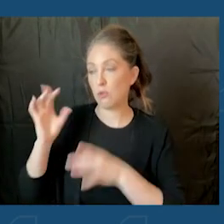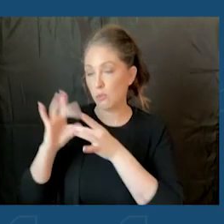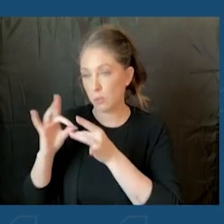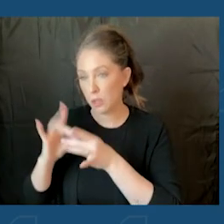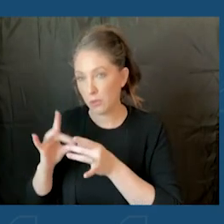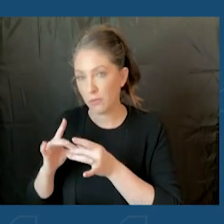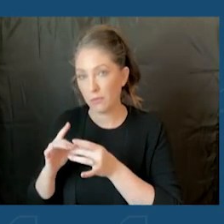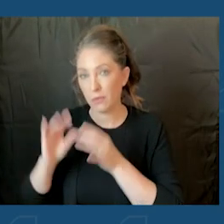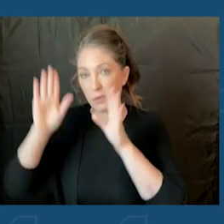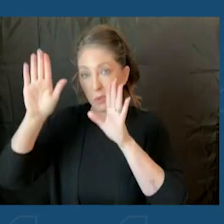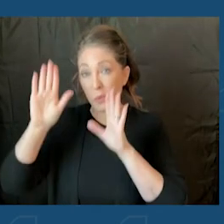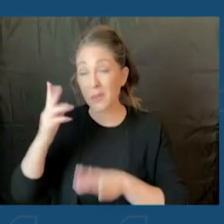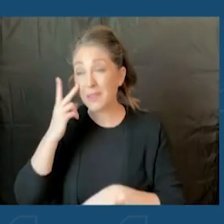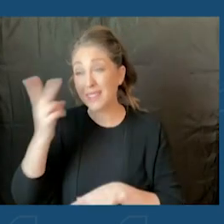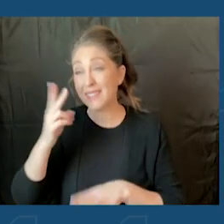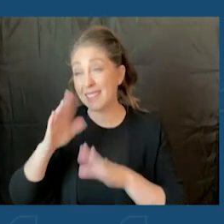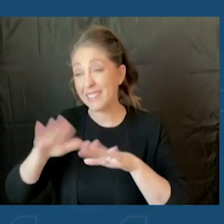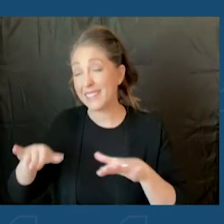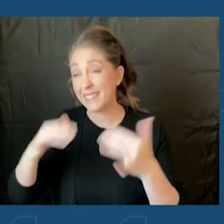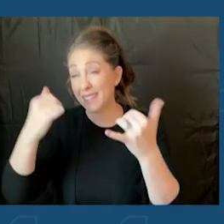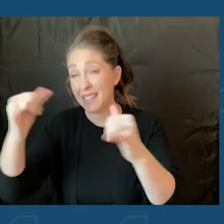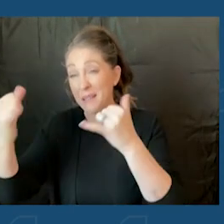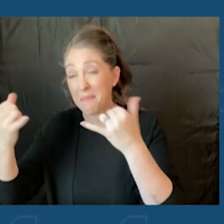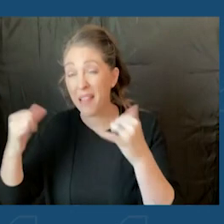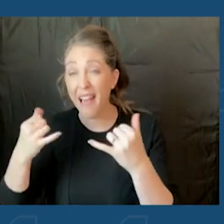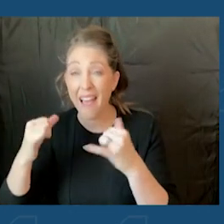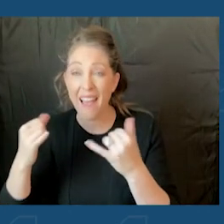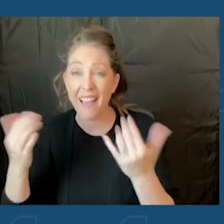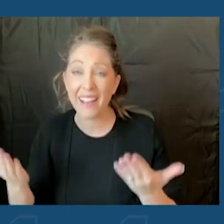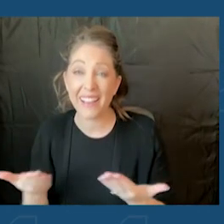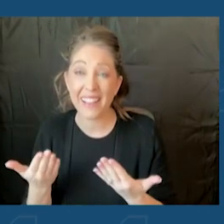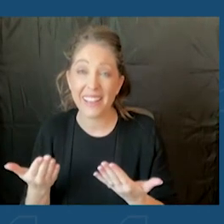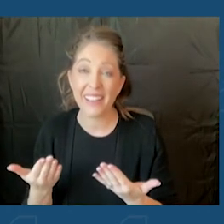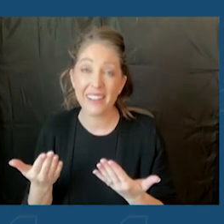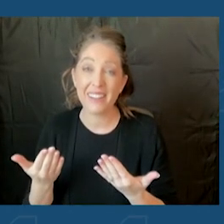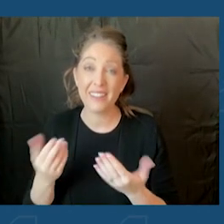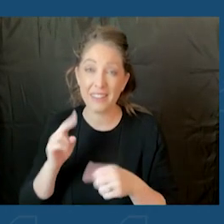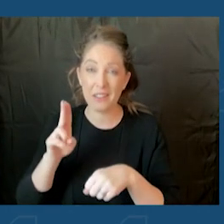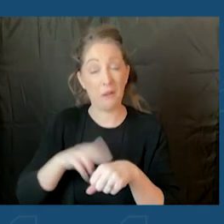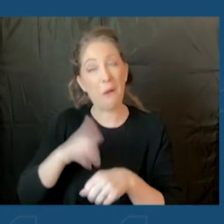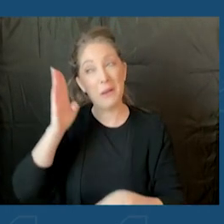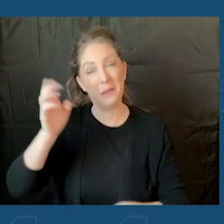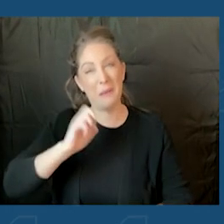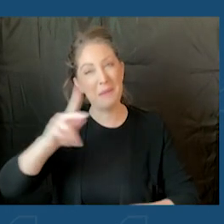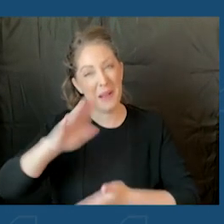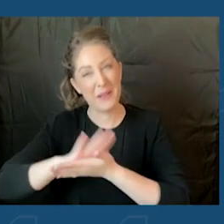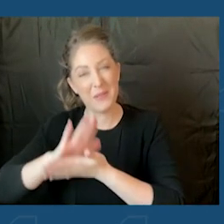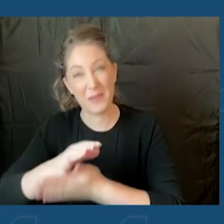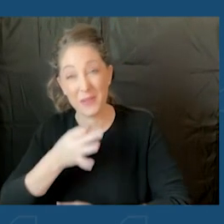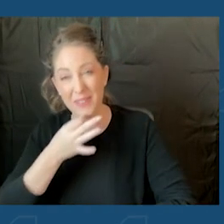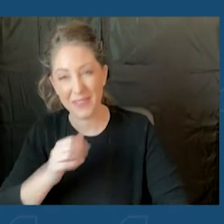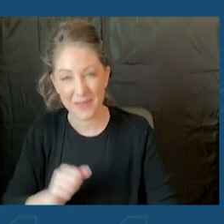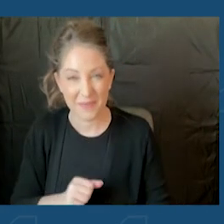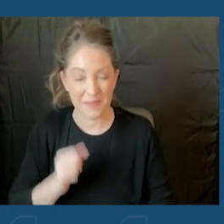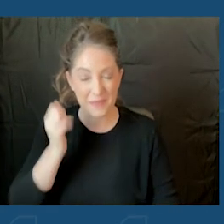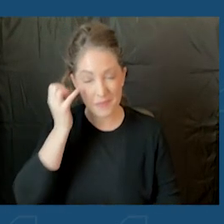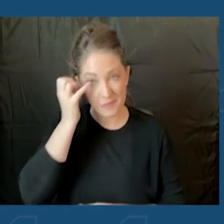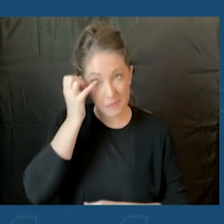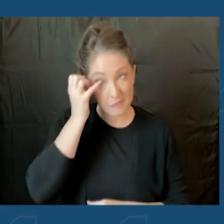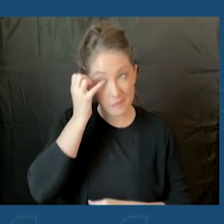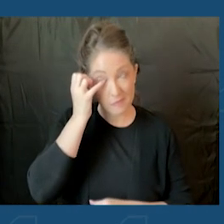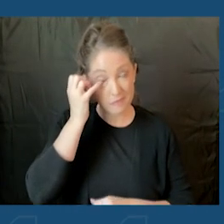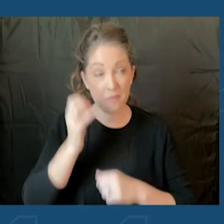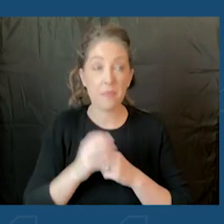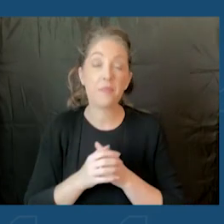wonderful it is to see the kids here in this park, and of course they are going to have to go back to school soon. But even in the